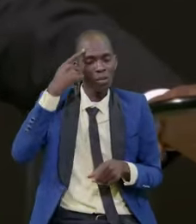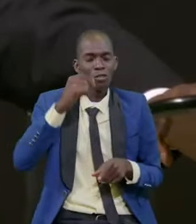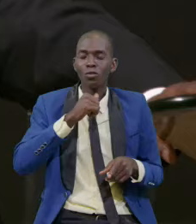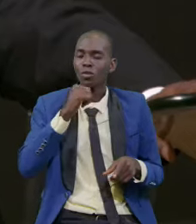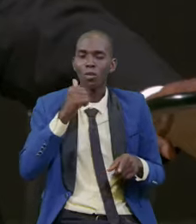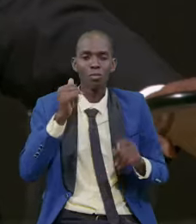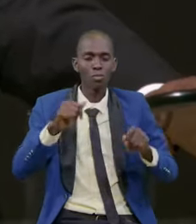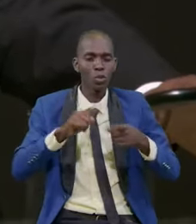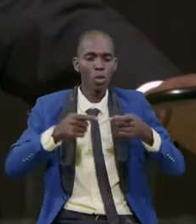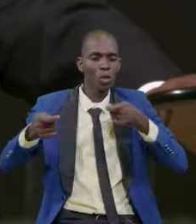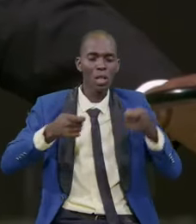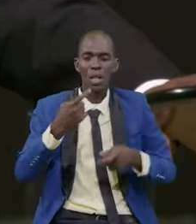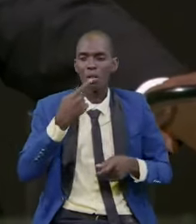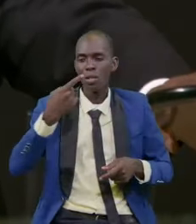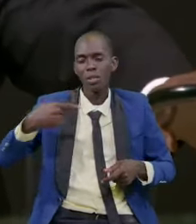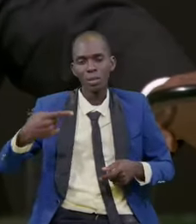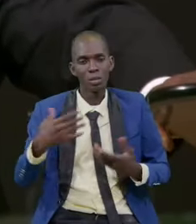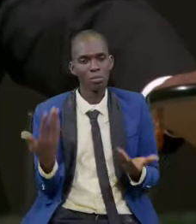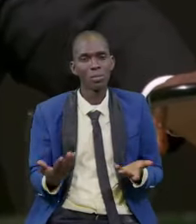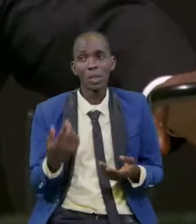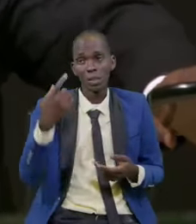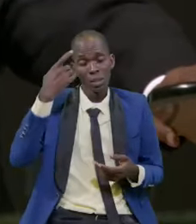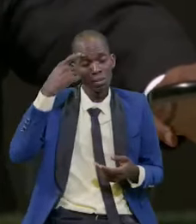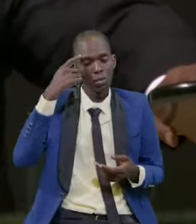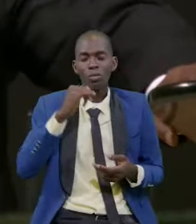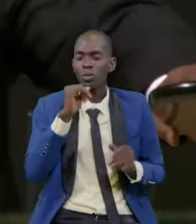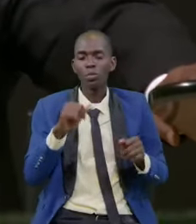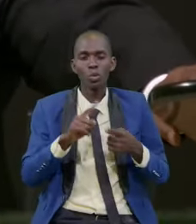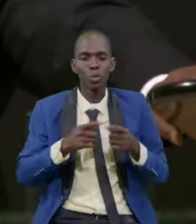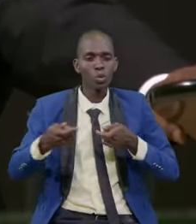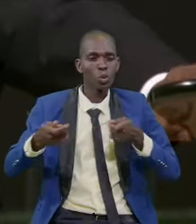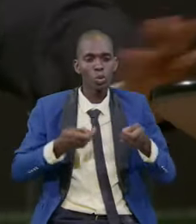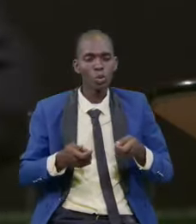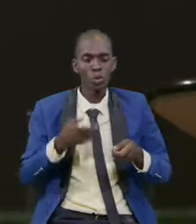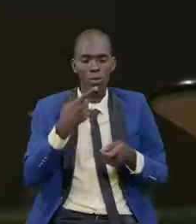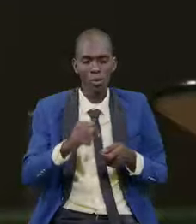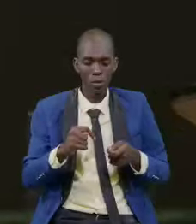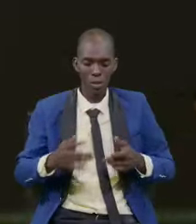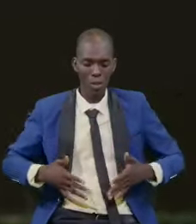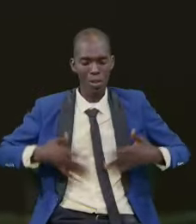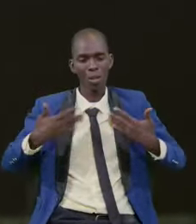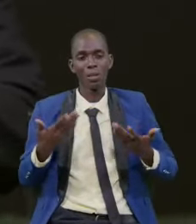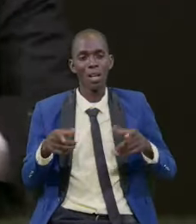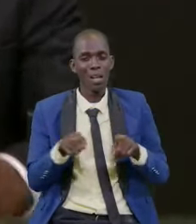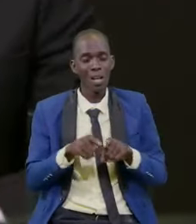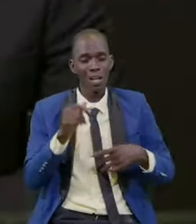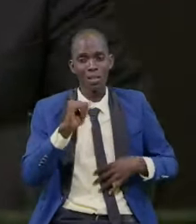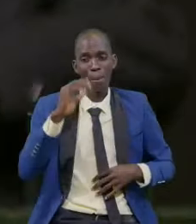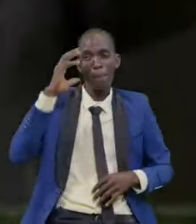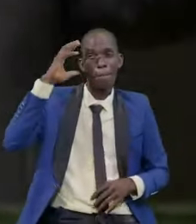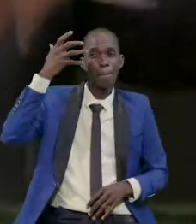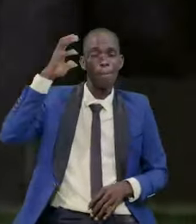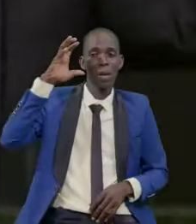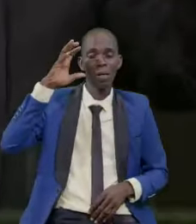in control of his real life, the center of his life, as a mad man that